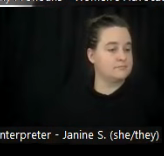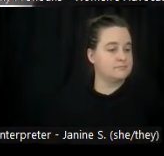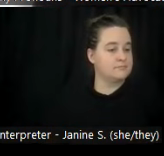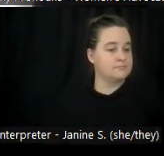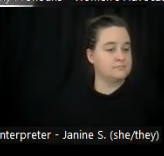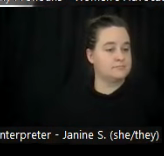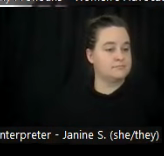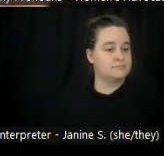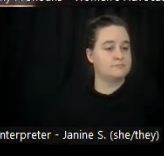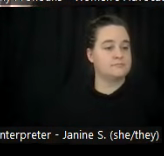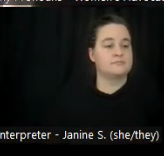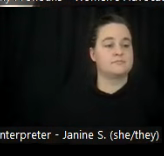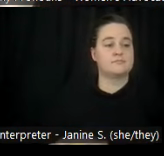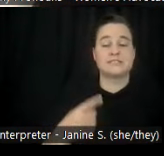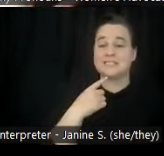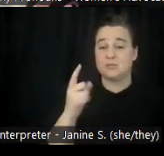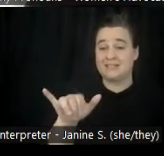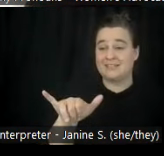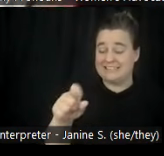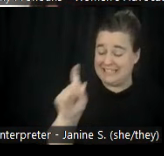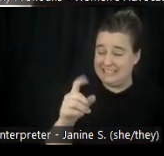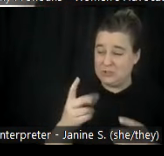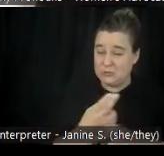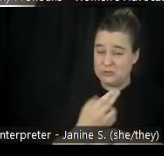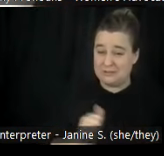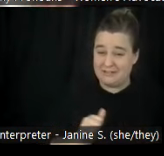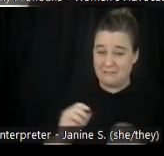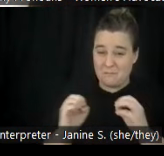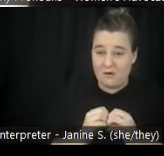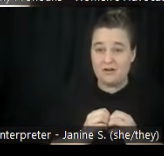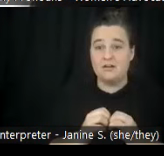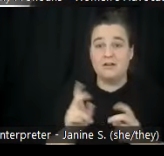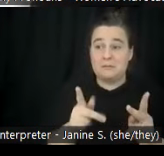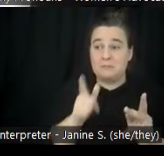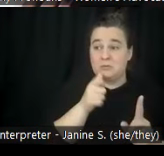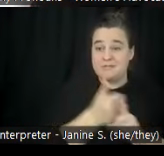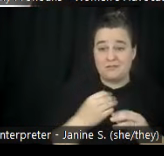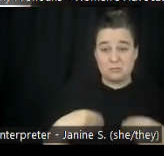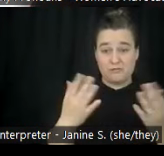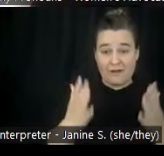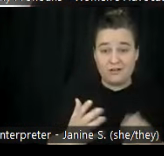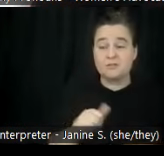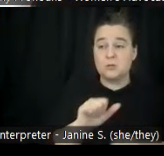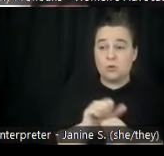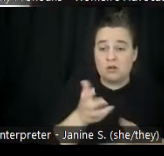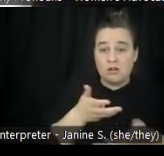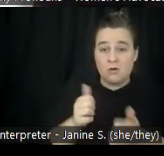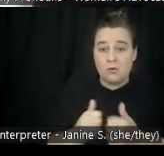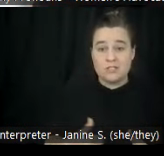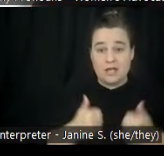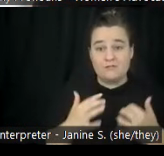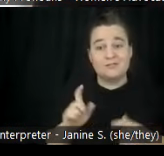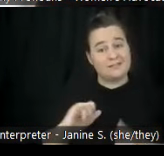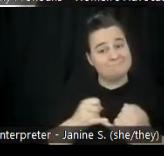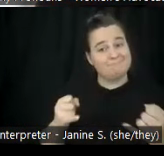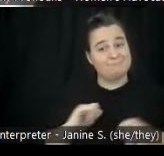Someone in the chat said, yes, I need to use these more. Even folks who are providers who work directly with survivors can exert boundaries in